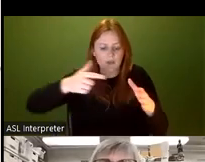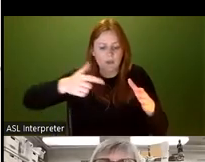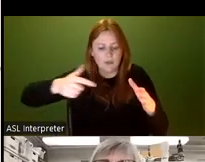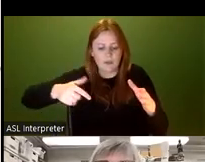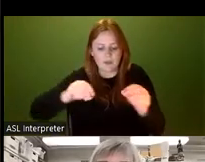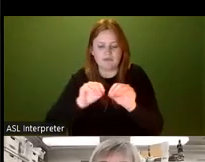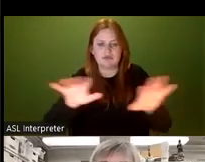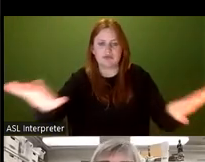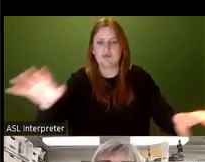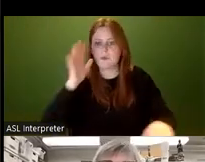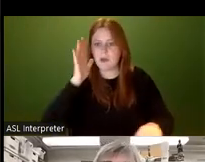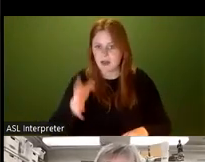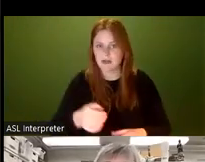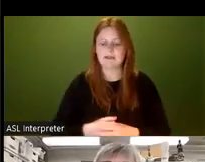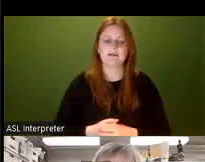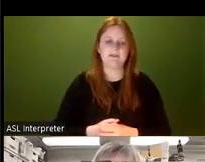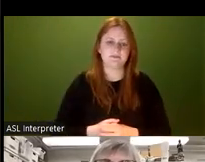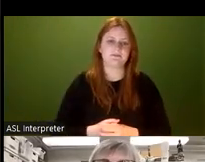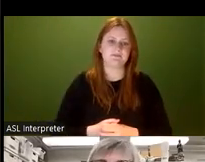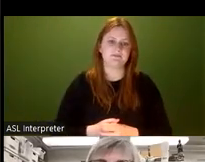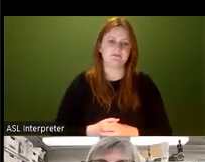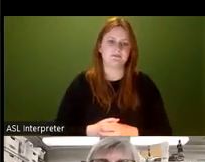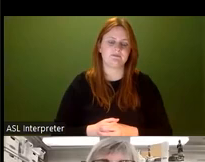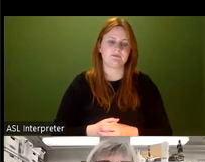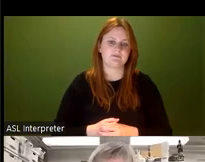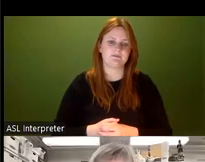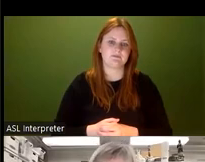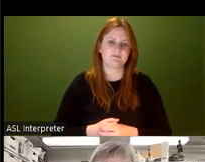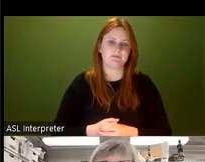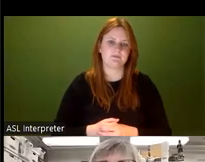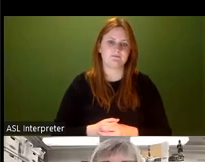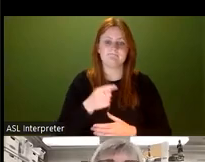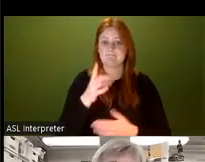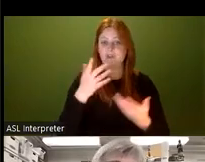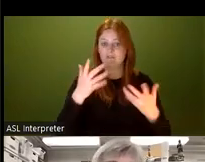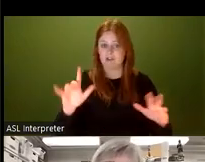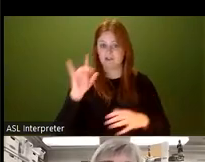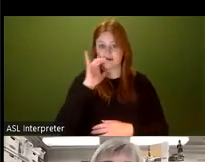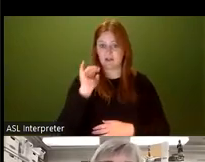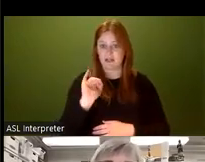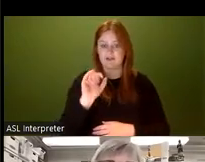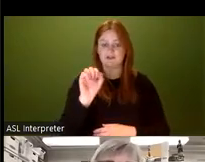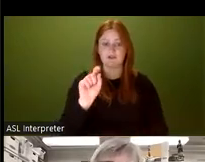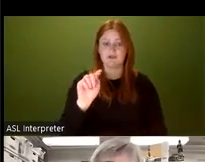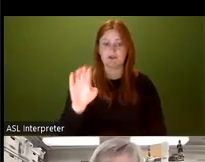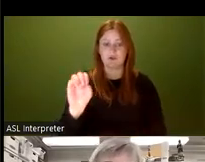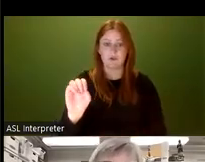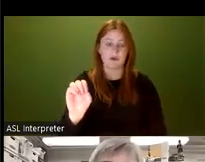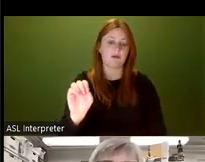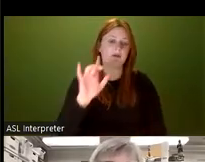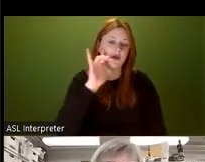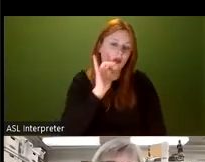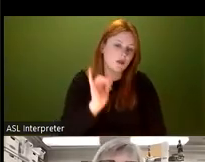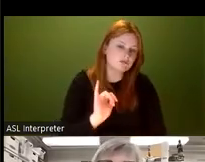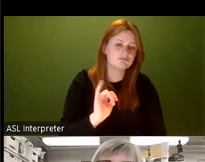booth. And there are the finished forms. So the stoneware, it's actually, you know, kind of a buff color, as they